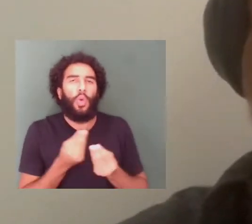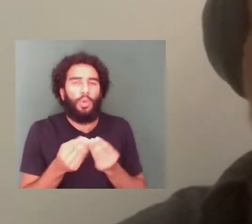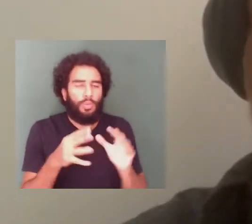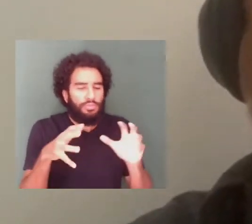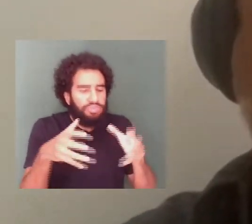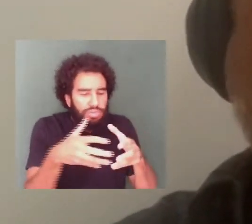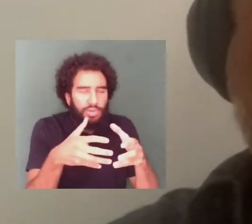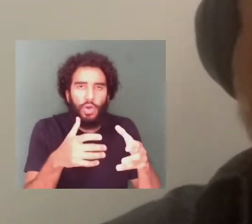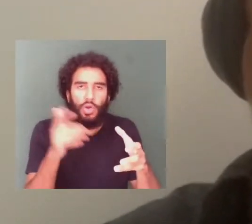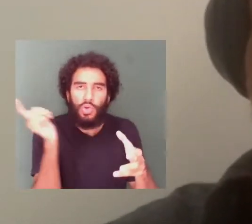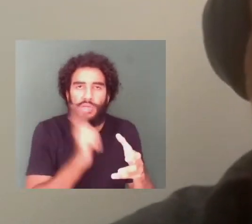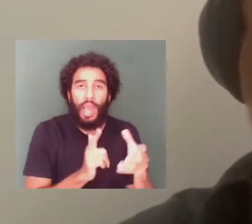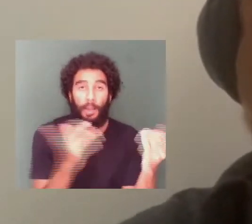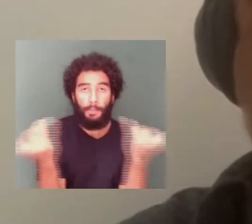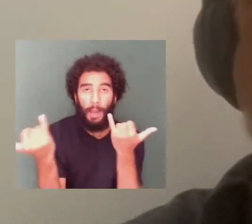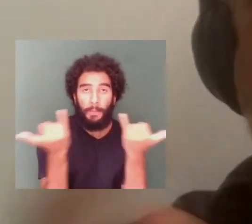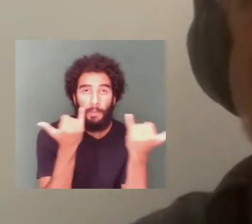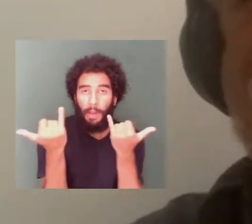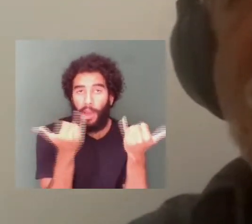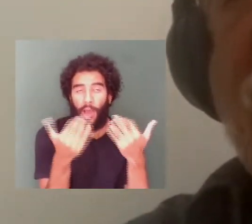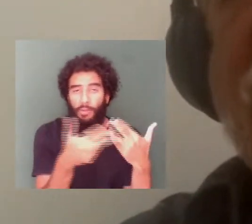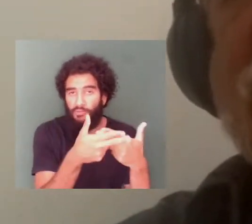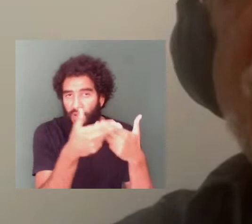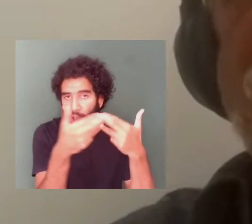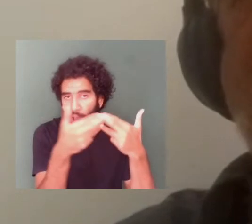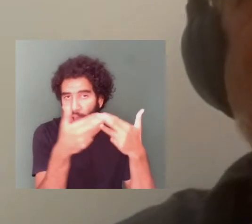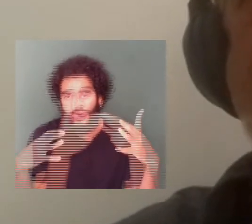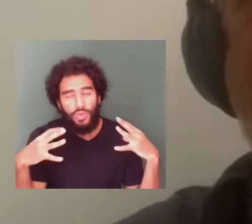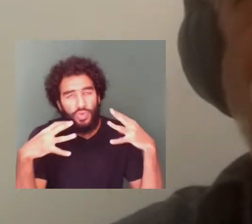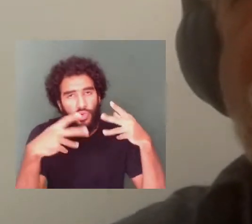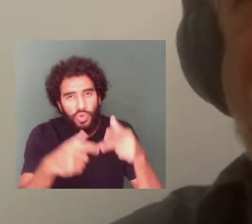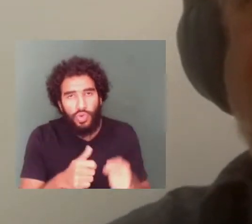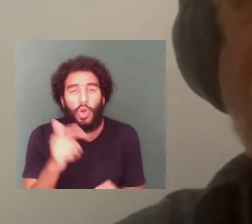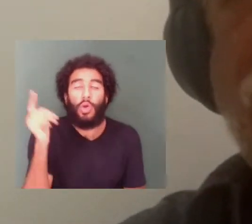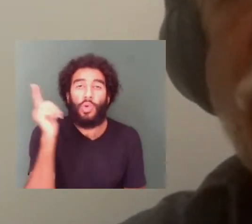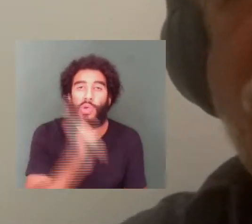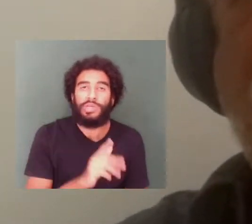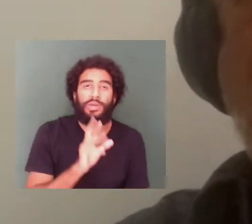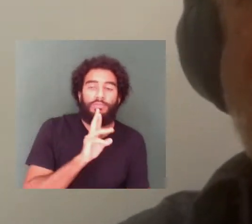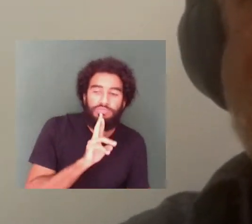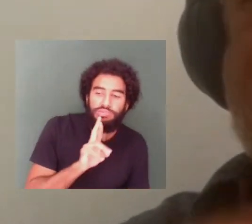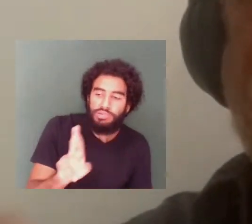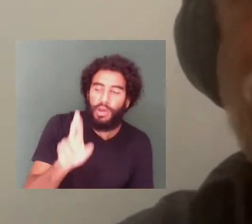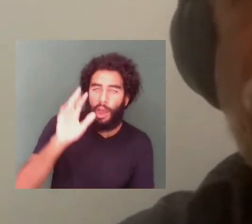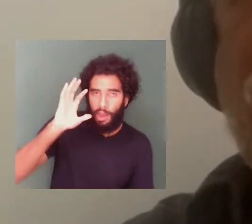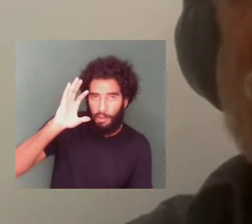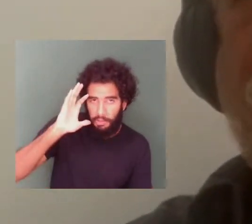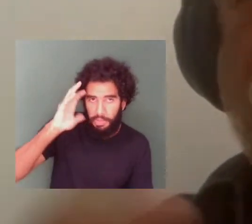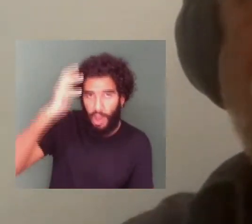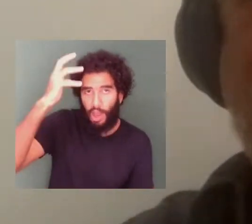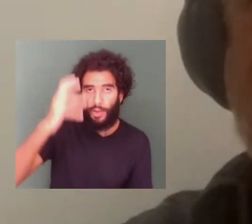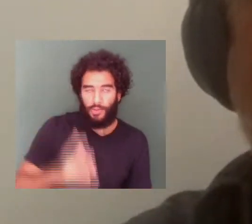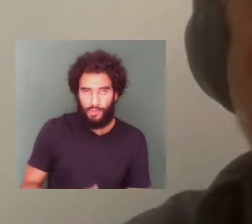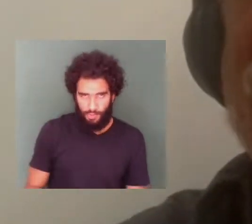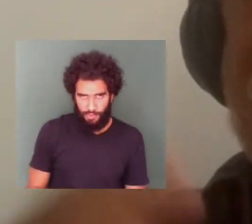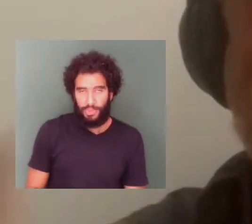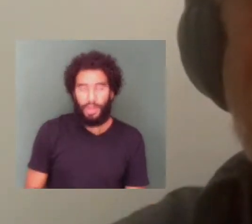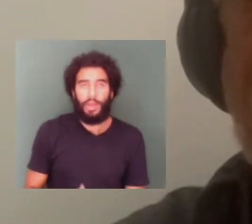that want to always be updated and to